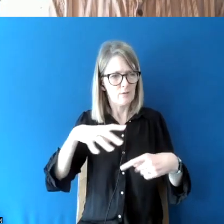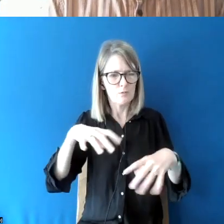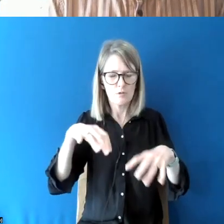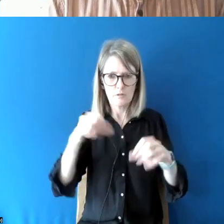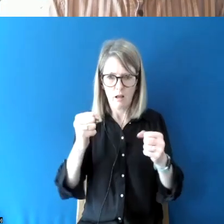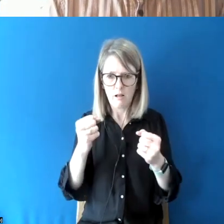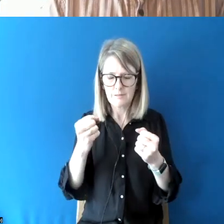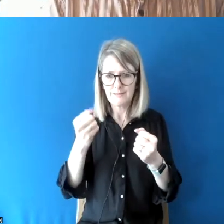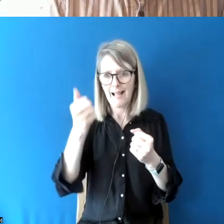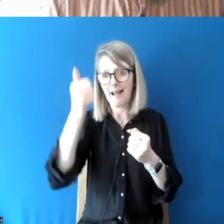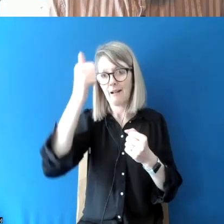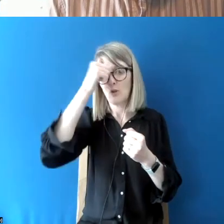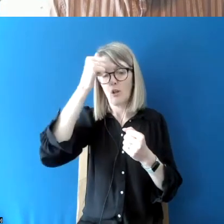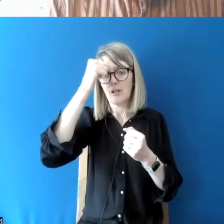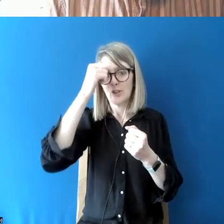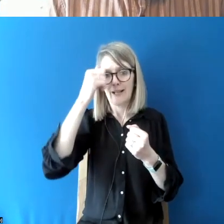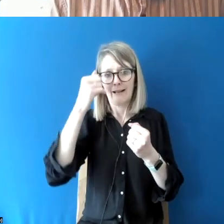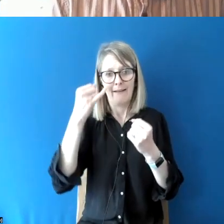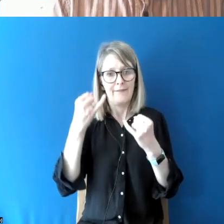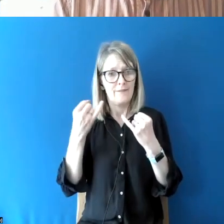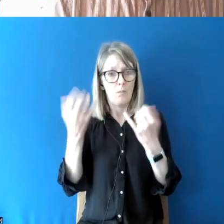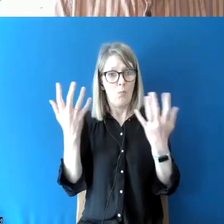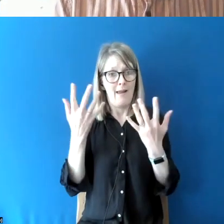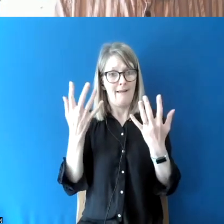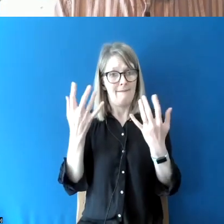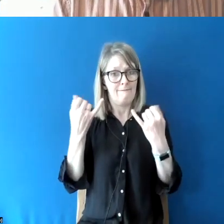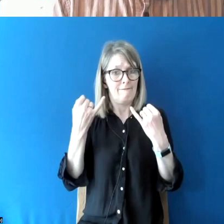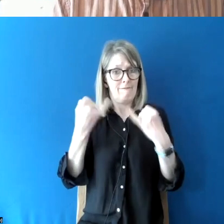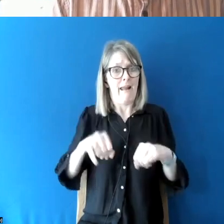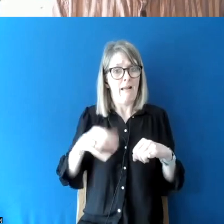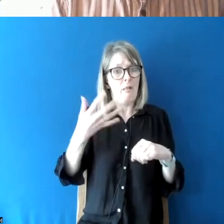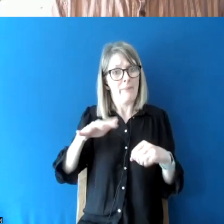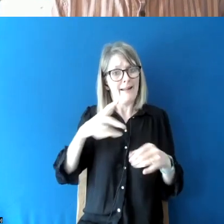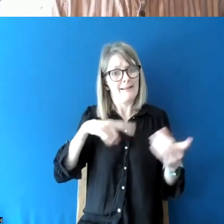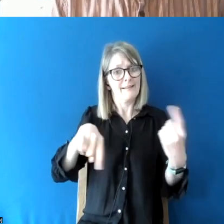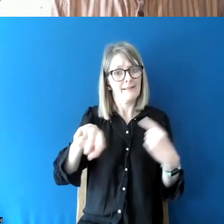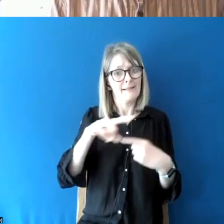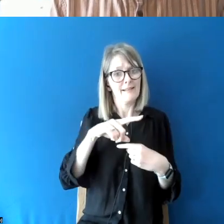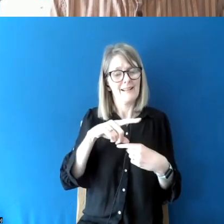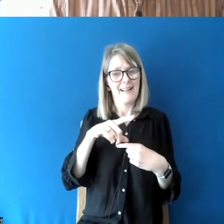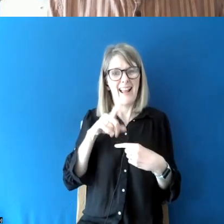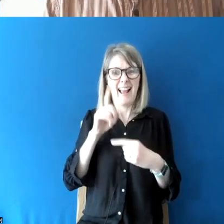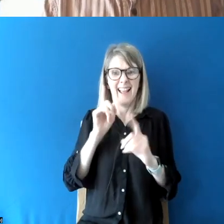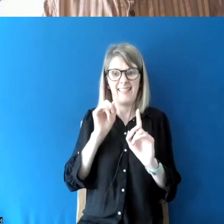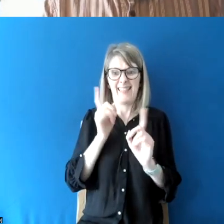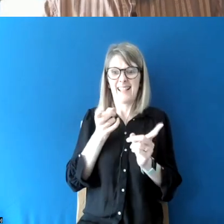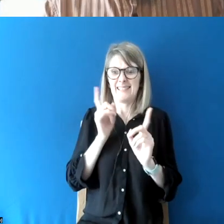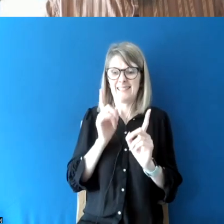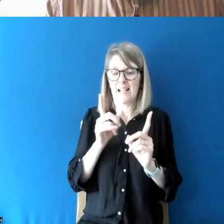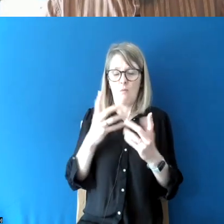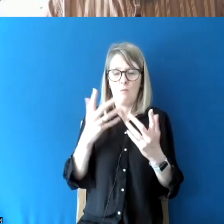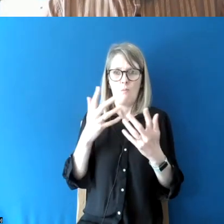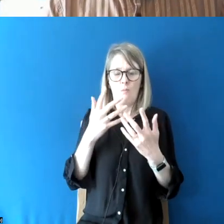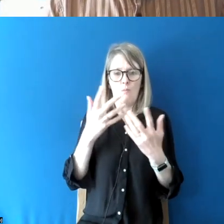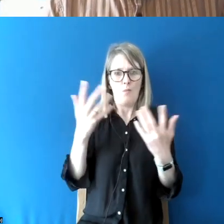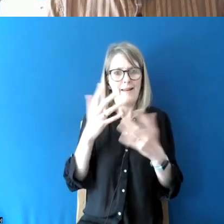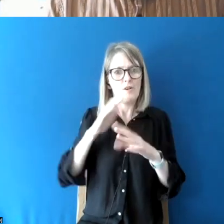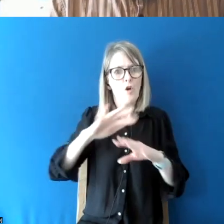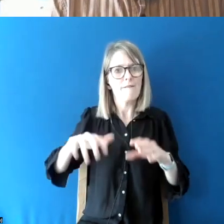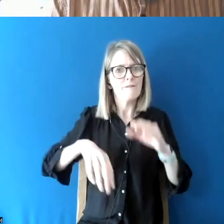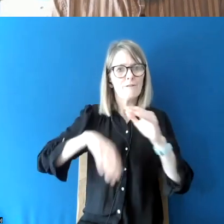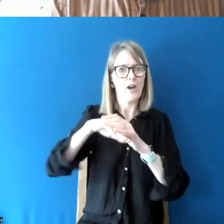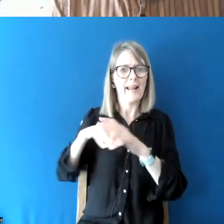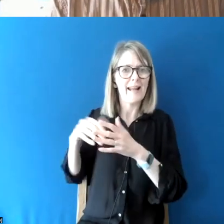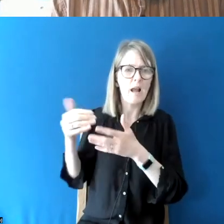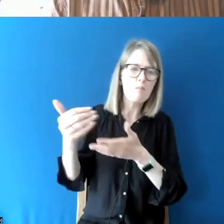failures. And I think this is where we have not fully embraced our past. And this brings us to the